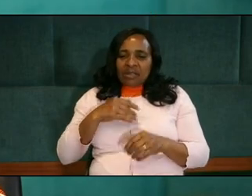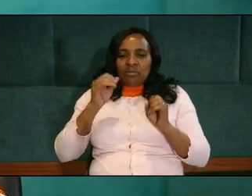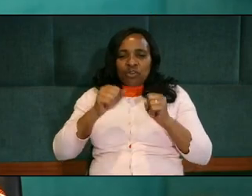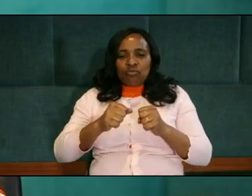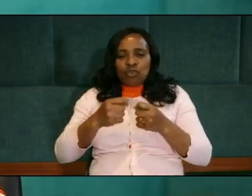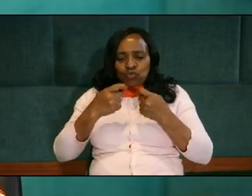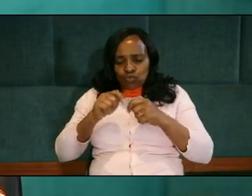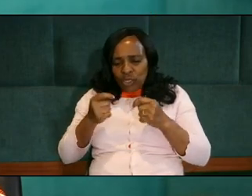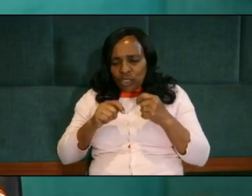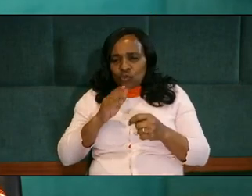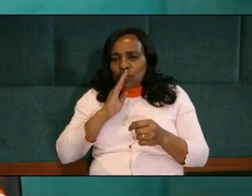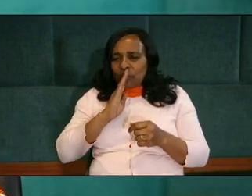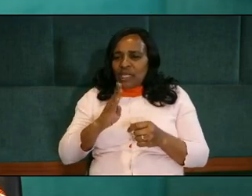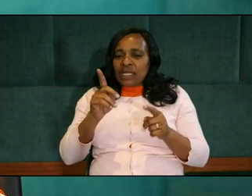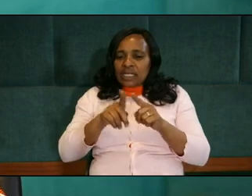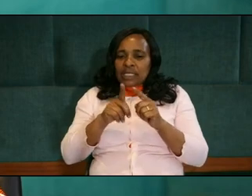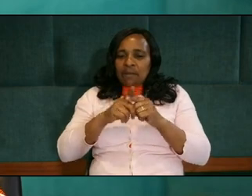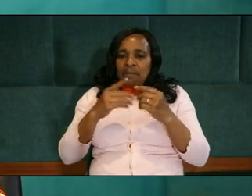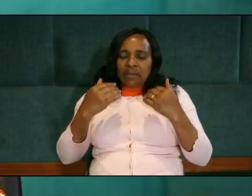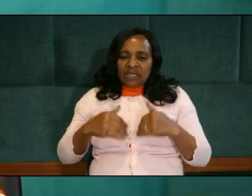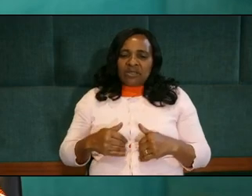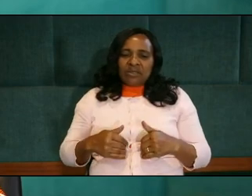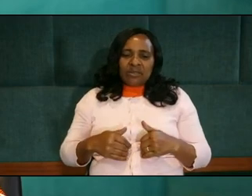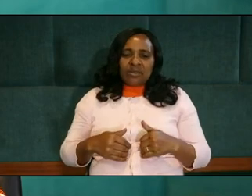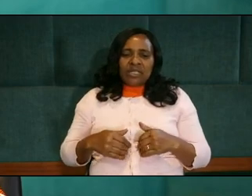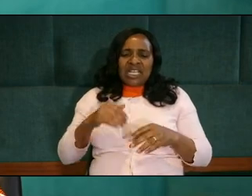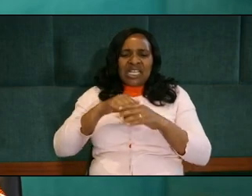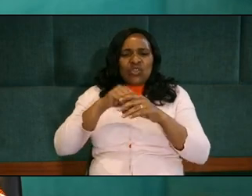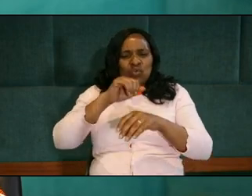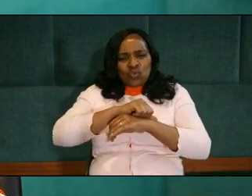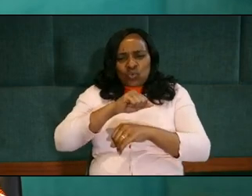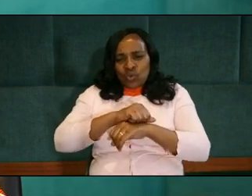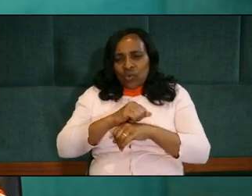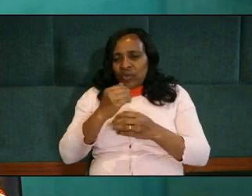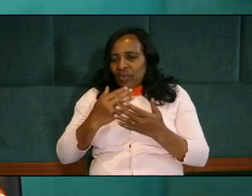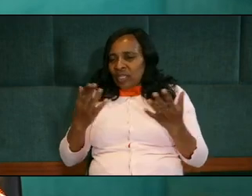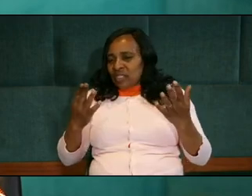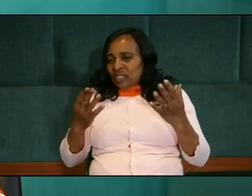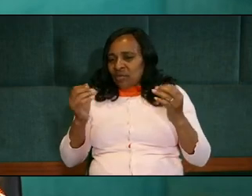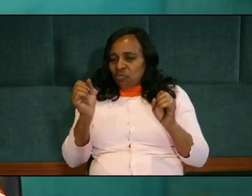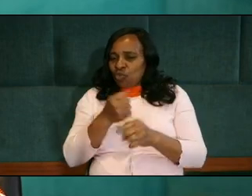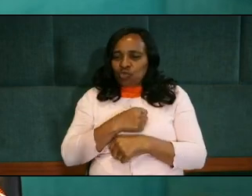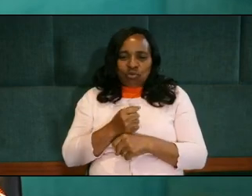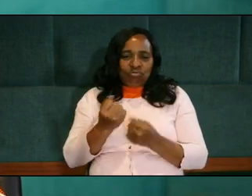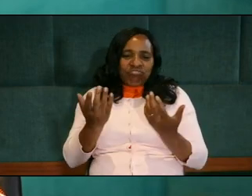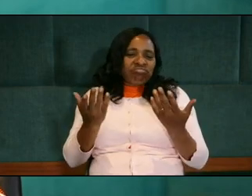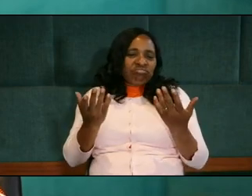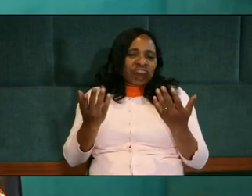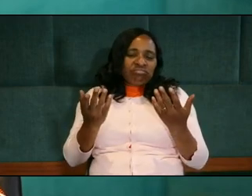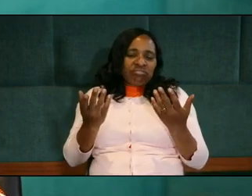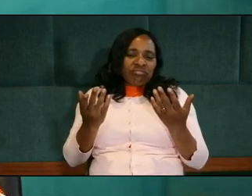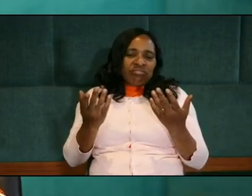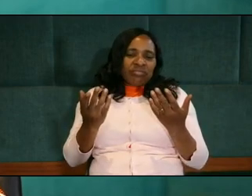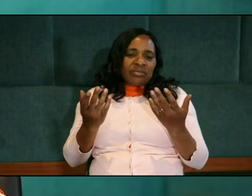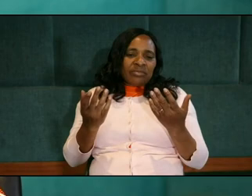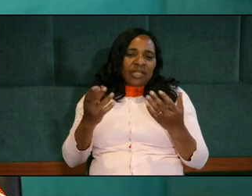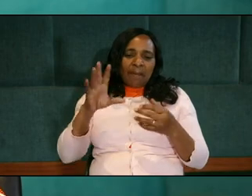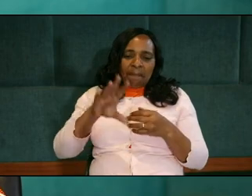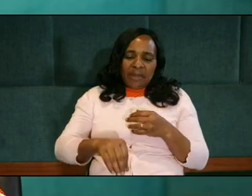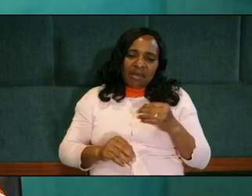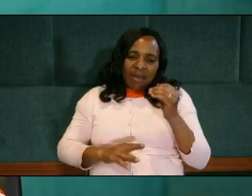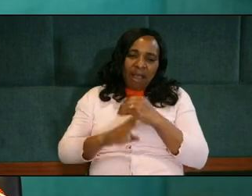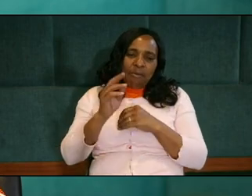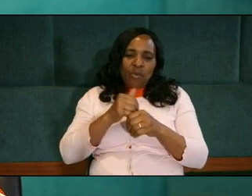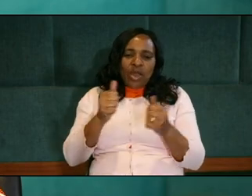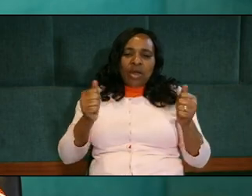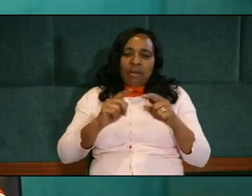person. Even though, in school, things don't seem like they'll pick up,